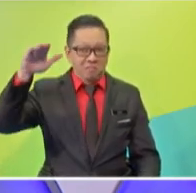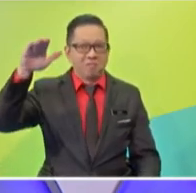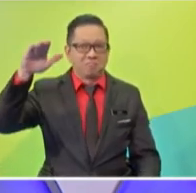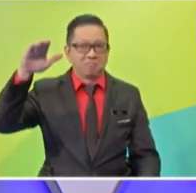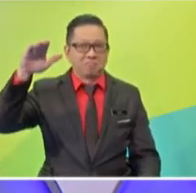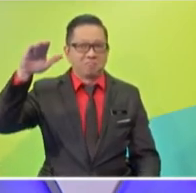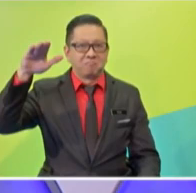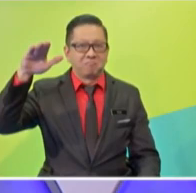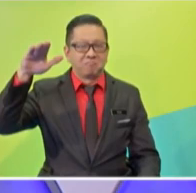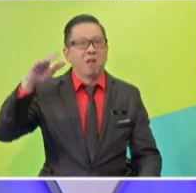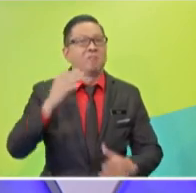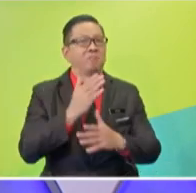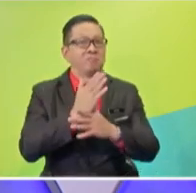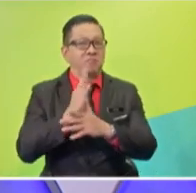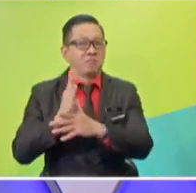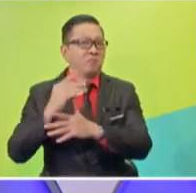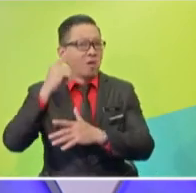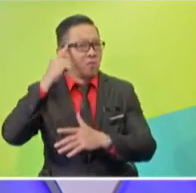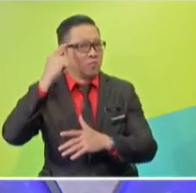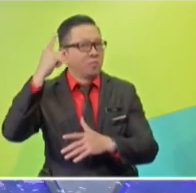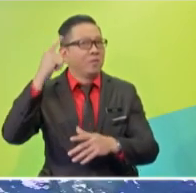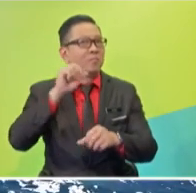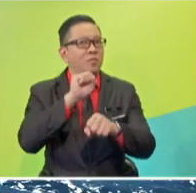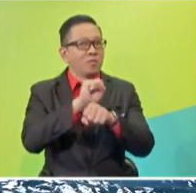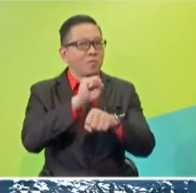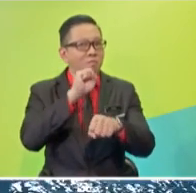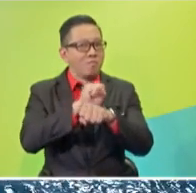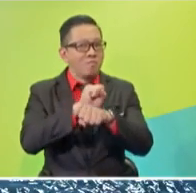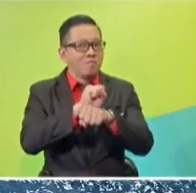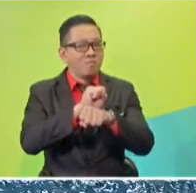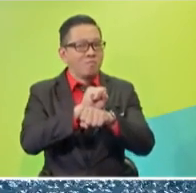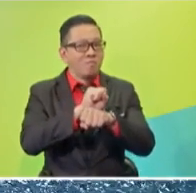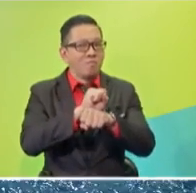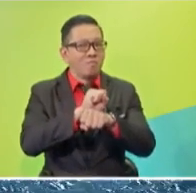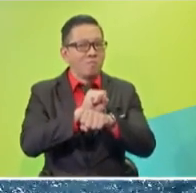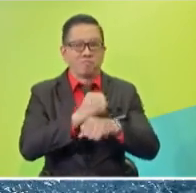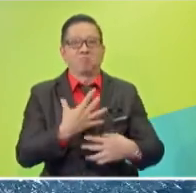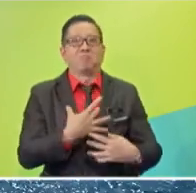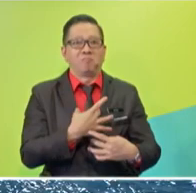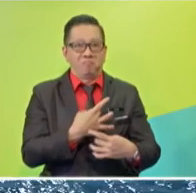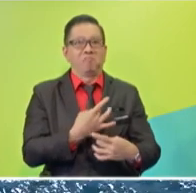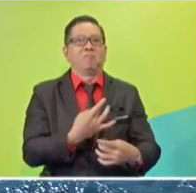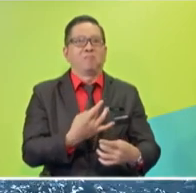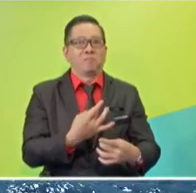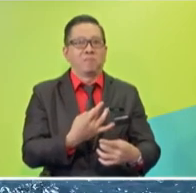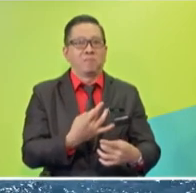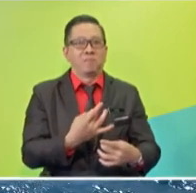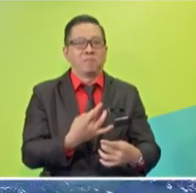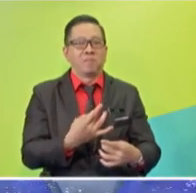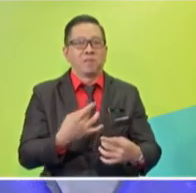watching us today their dream jobs. Okay. But we're going to make it more interesting. Mm-hmm. We're going to play